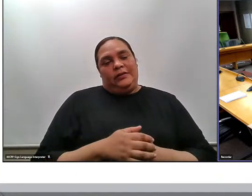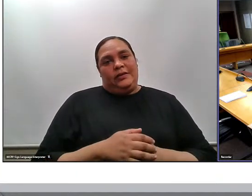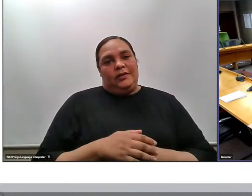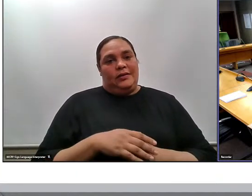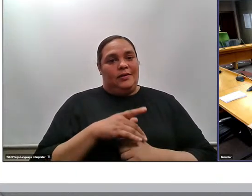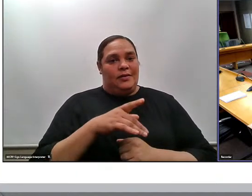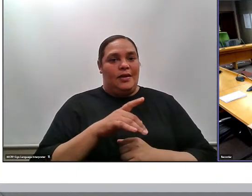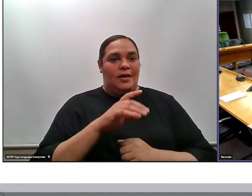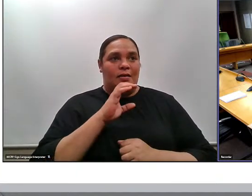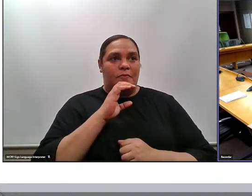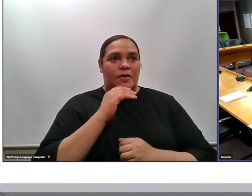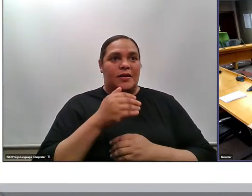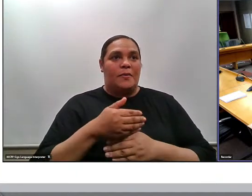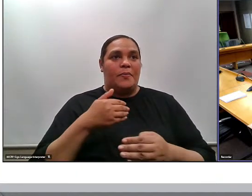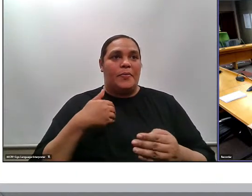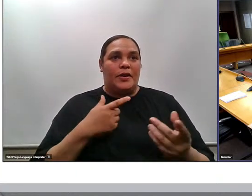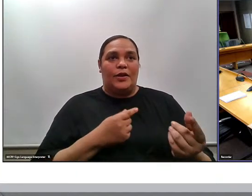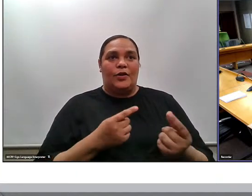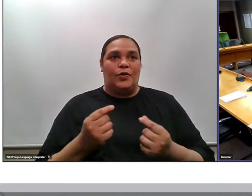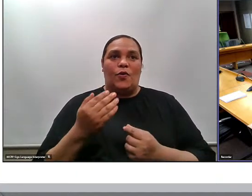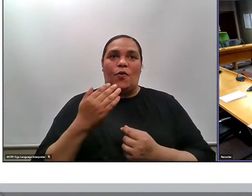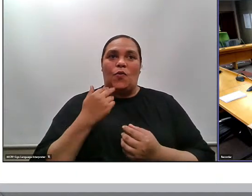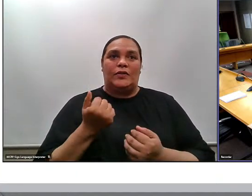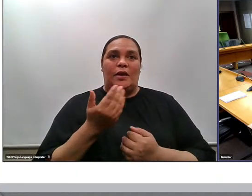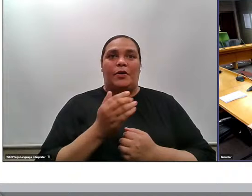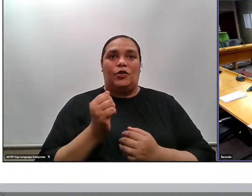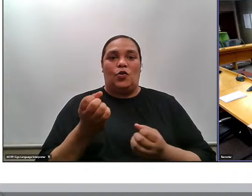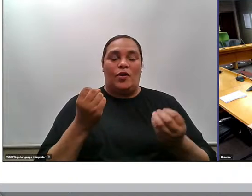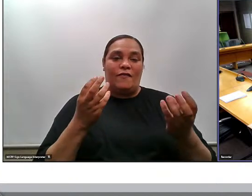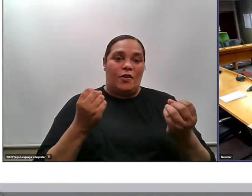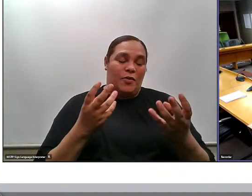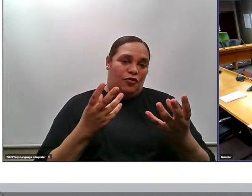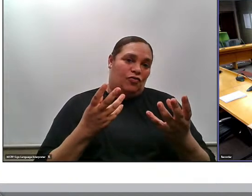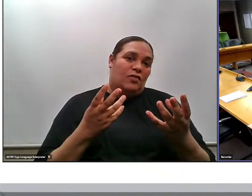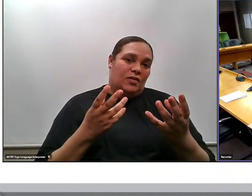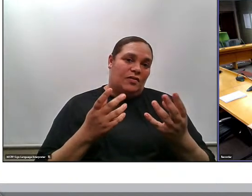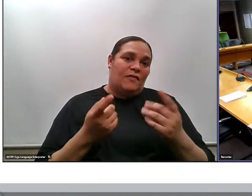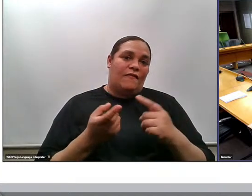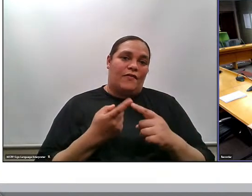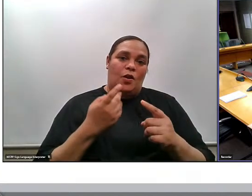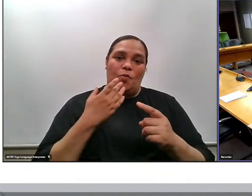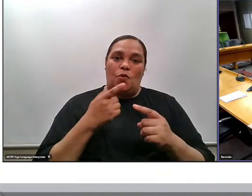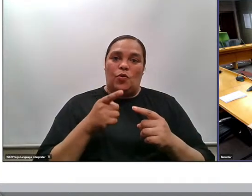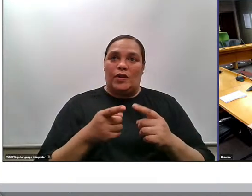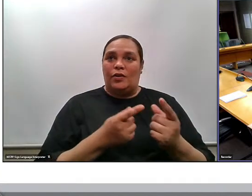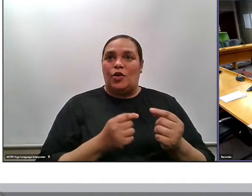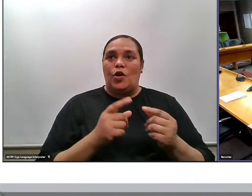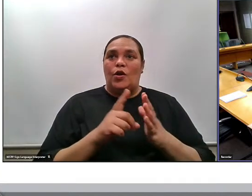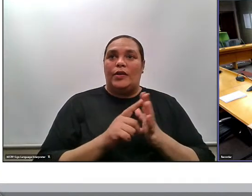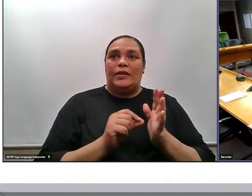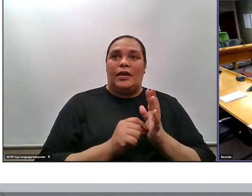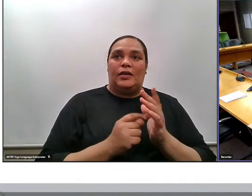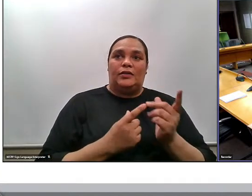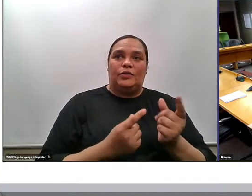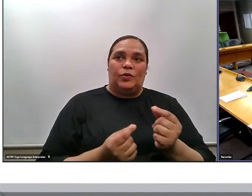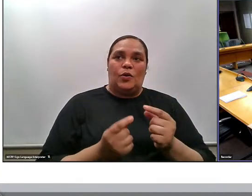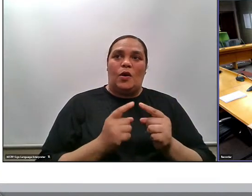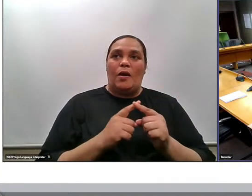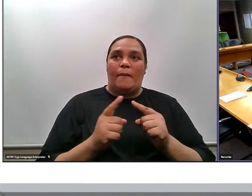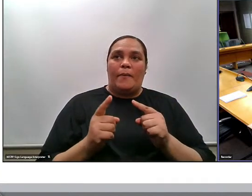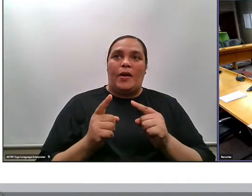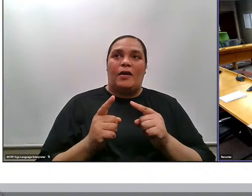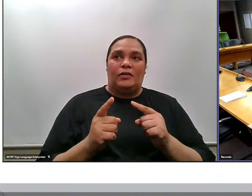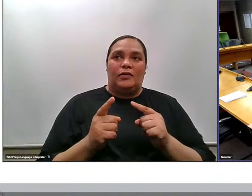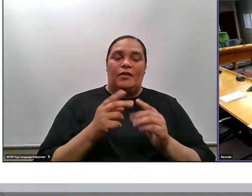that prejudice the others who would have submitted the information by the due date? Because if a tax clearance was